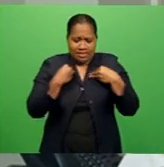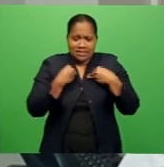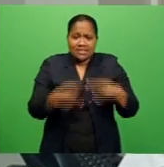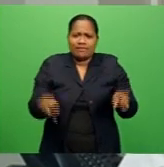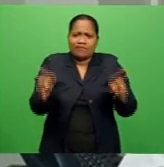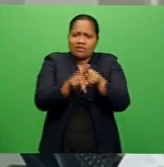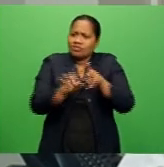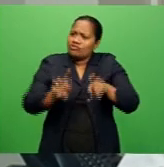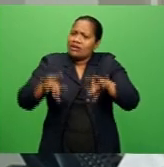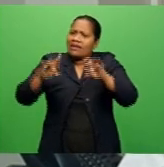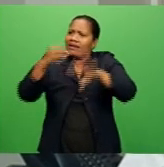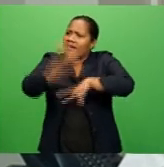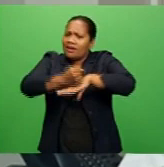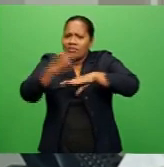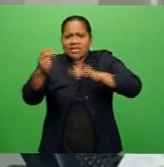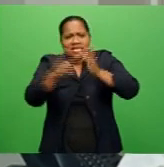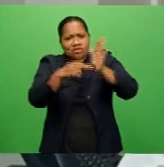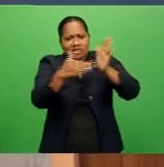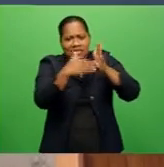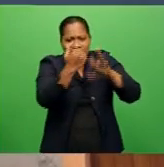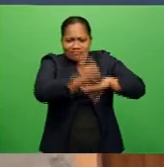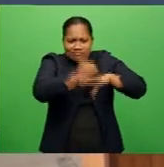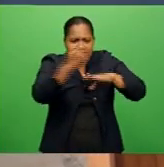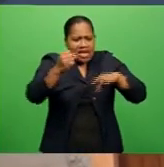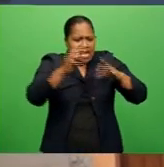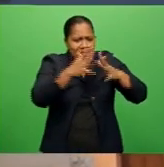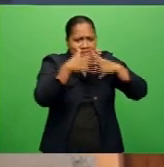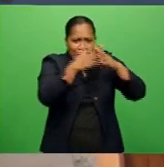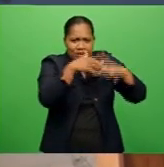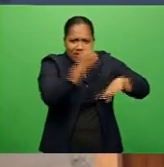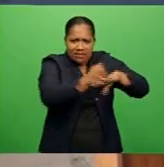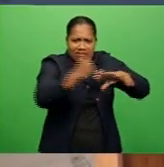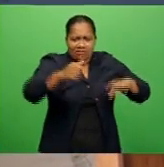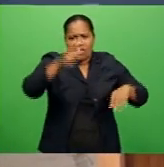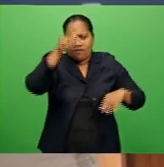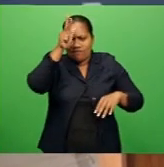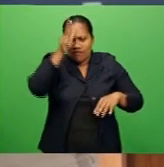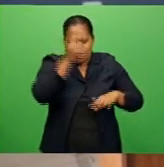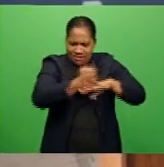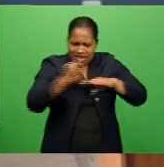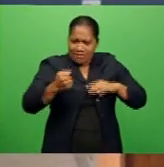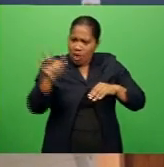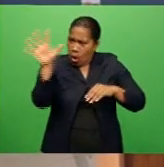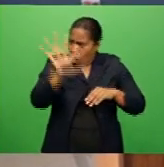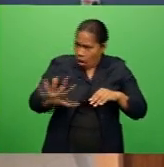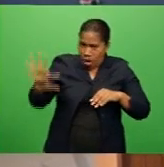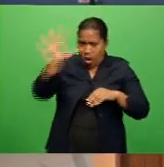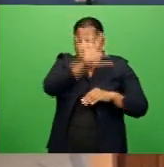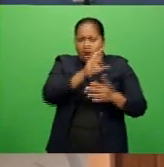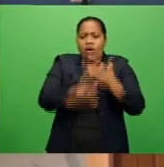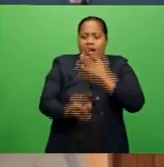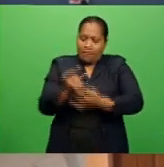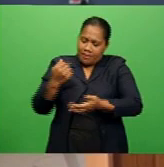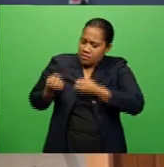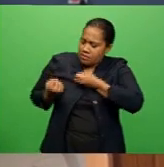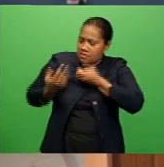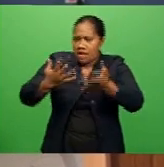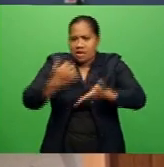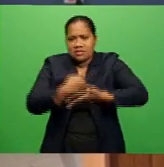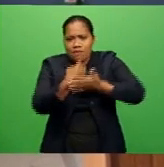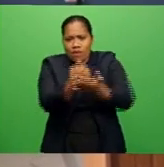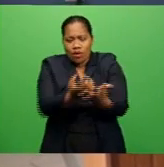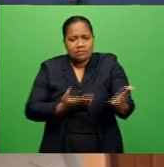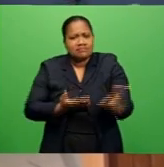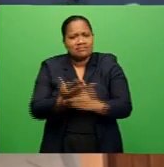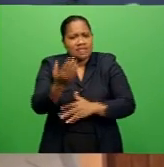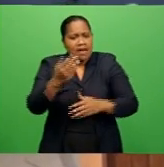the New Zealand government, the American government, the French government, they provided support through our partners